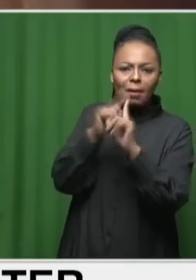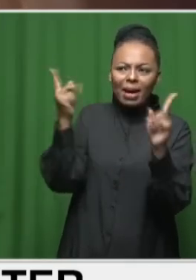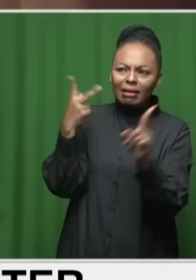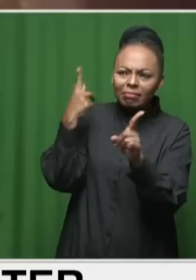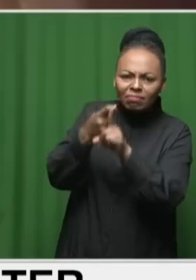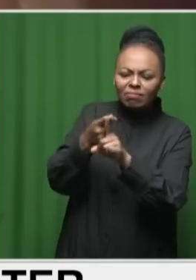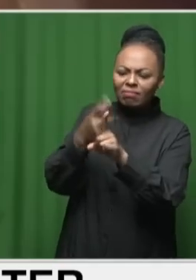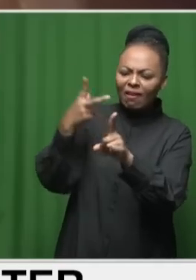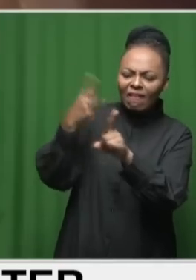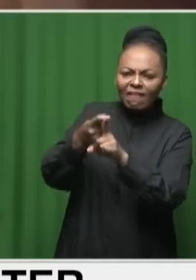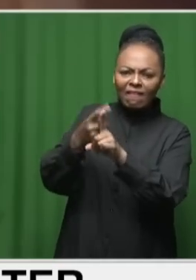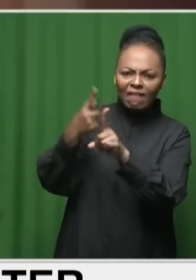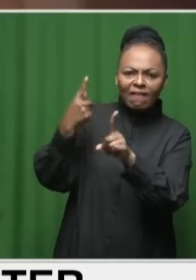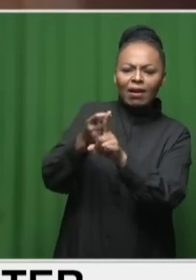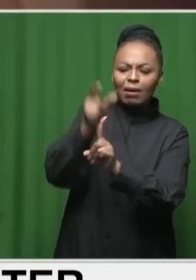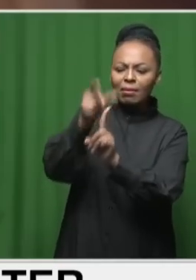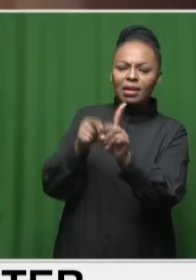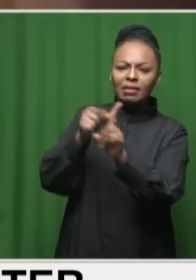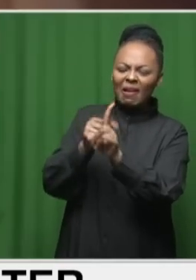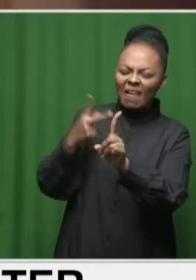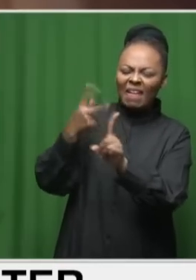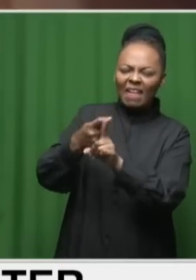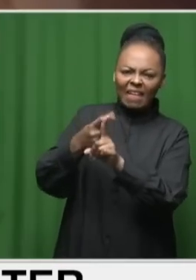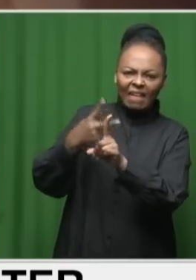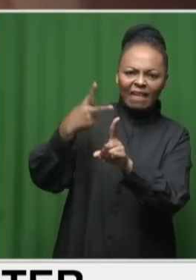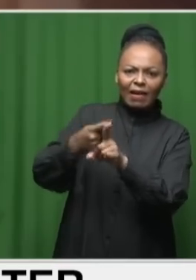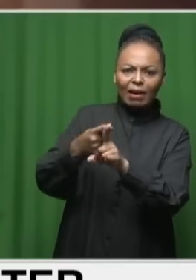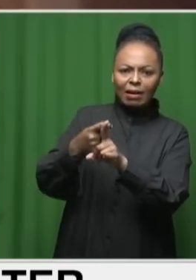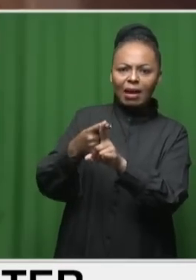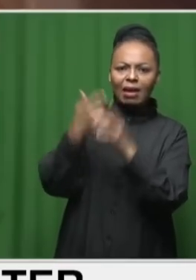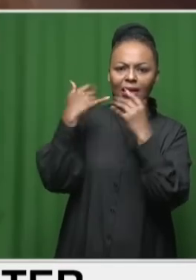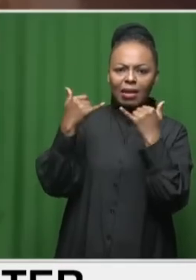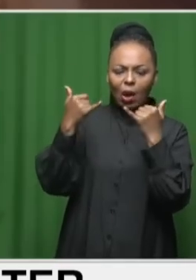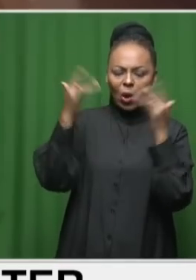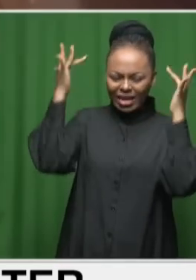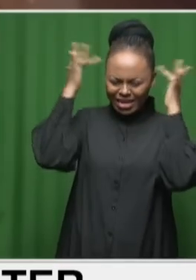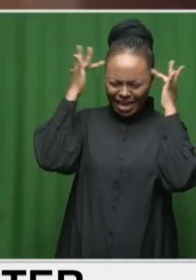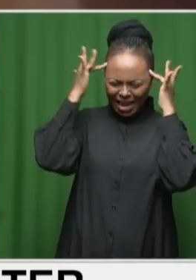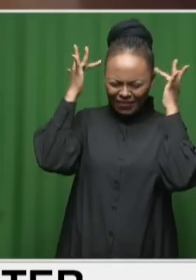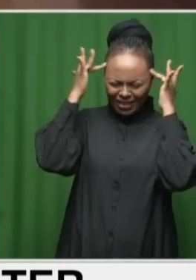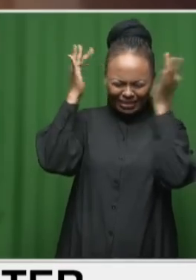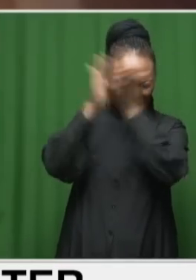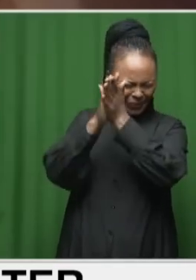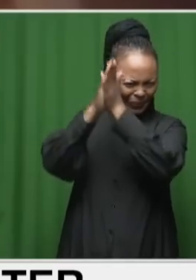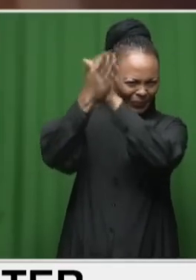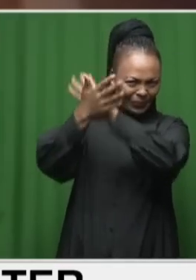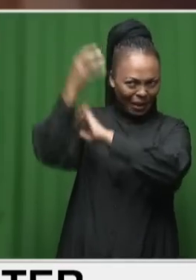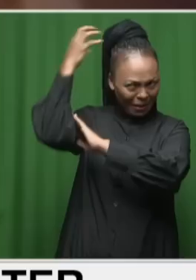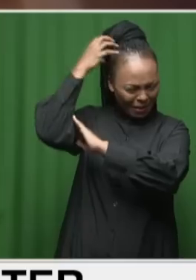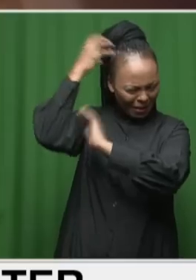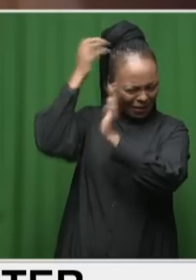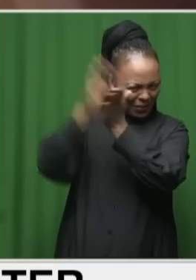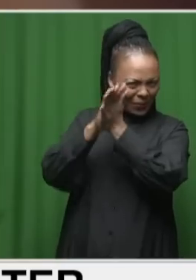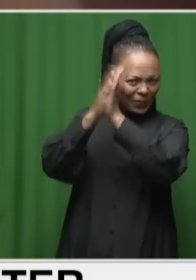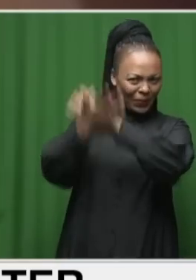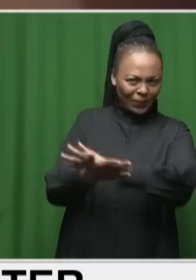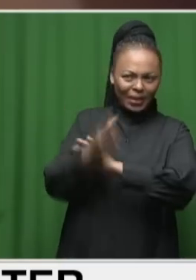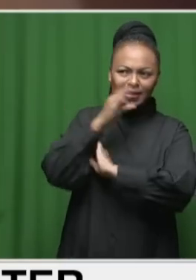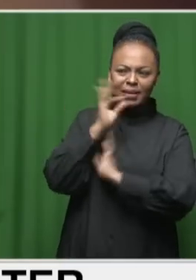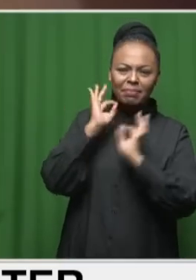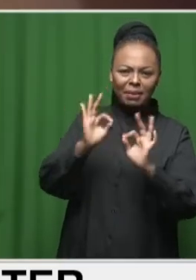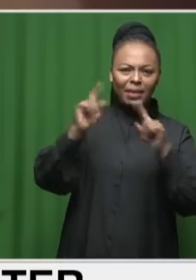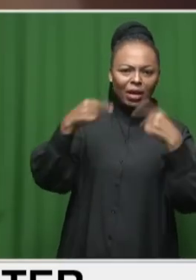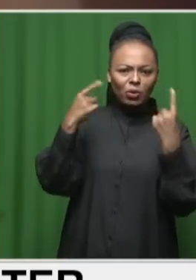again and again and again, and he had damage to his nervous system. He couldn't speak clearly. He couldn't hold his neck